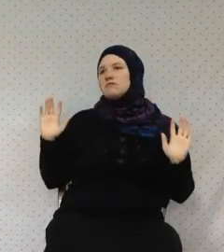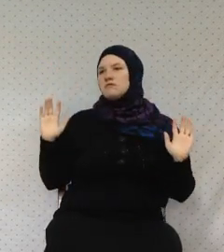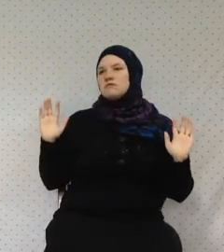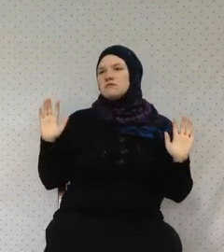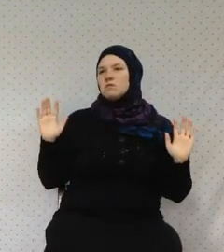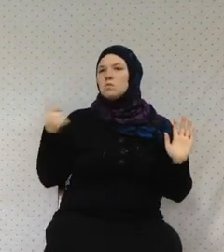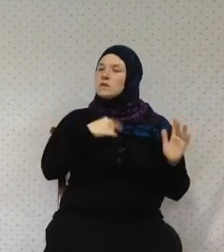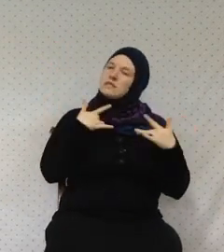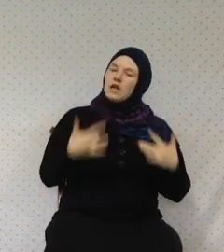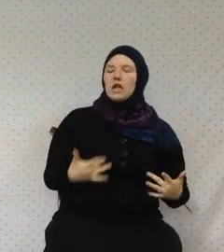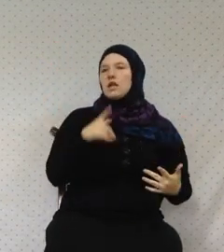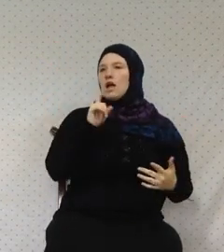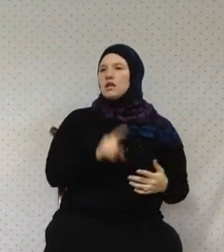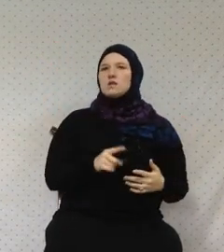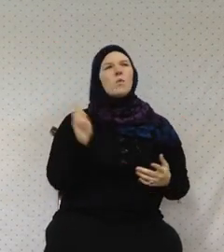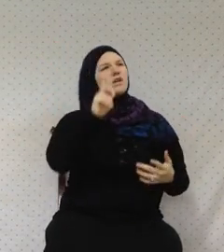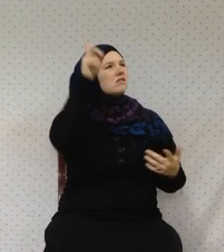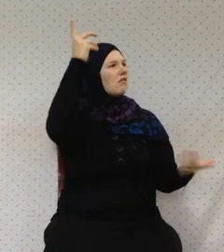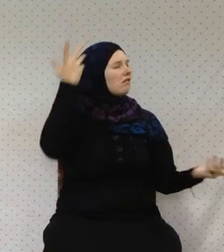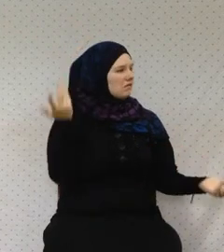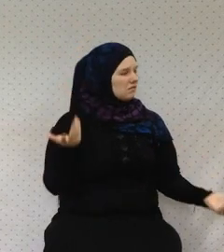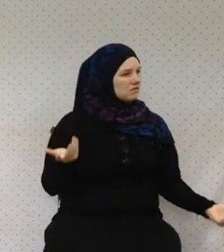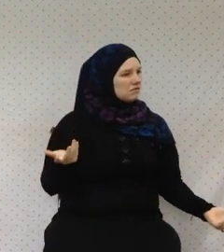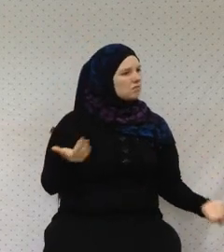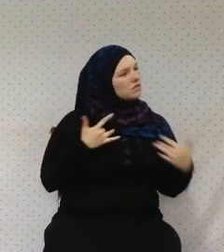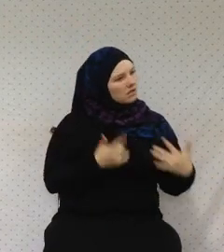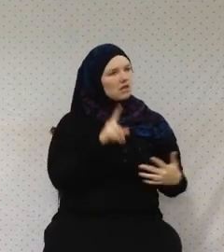We tend to ask, Mata Nasrullah?